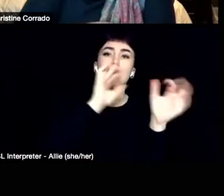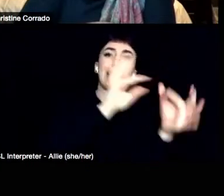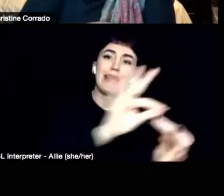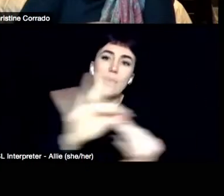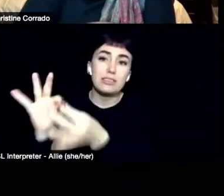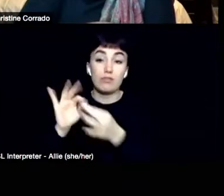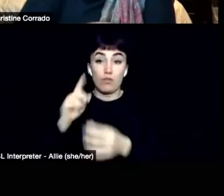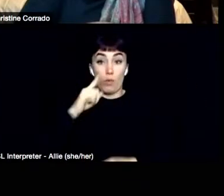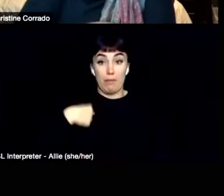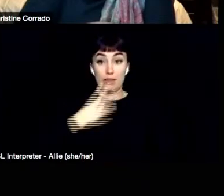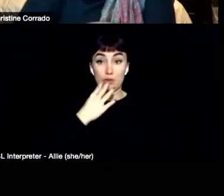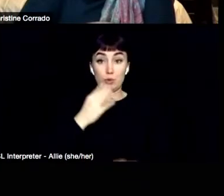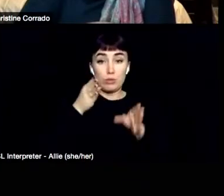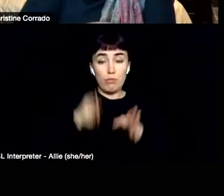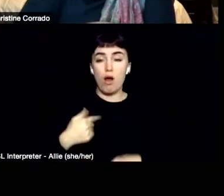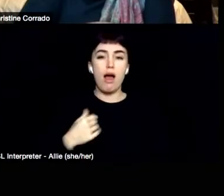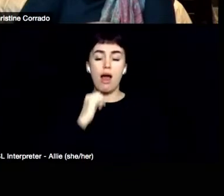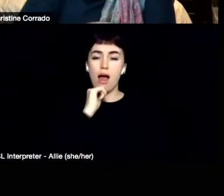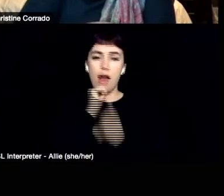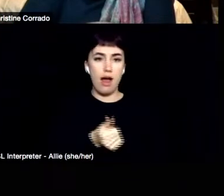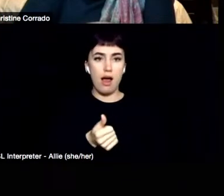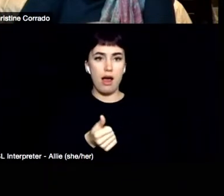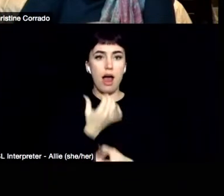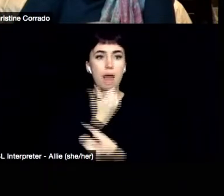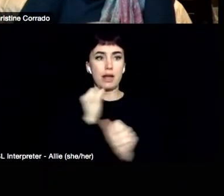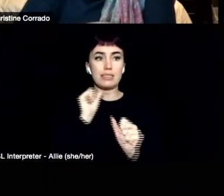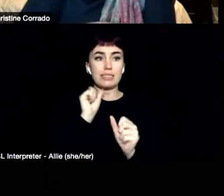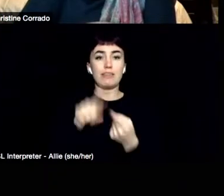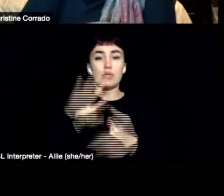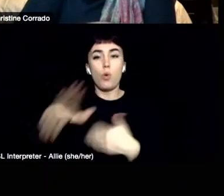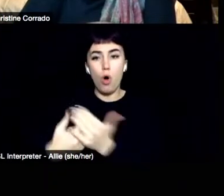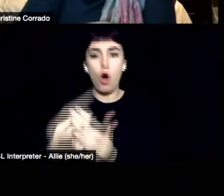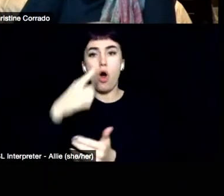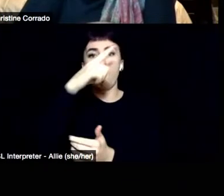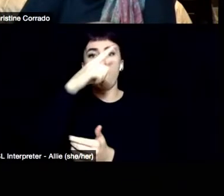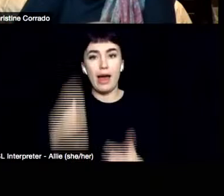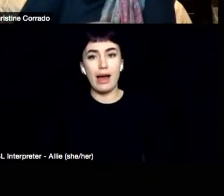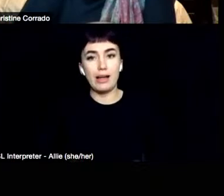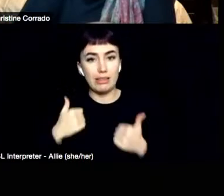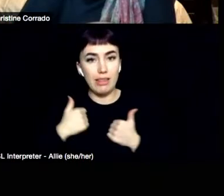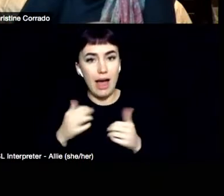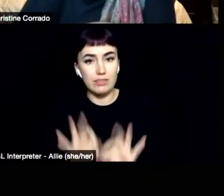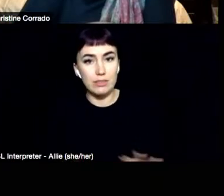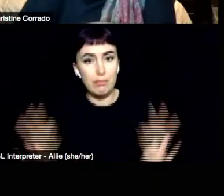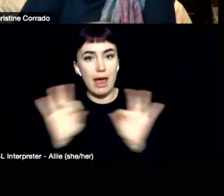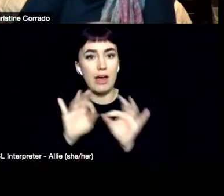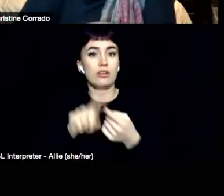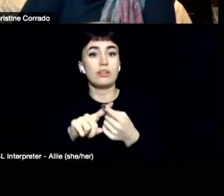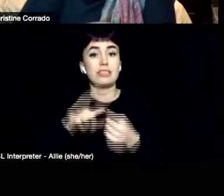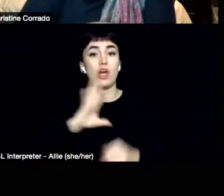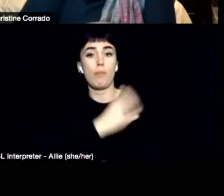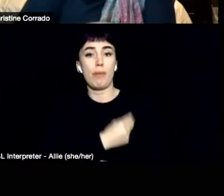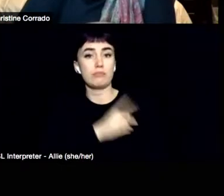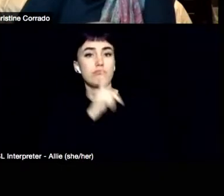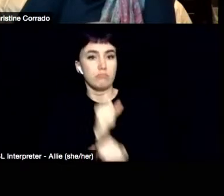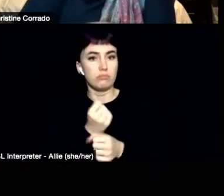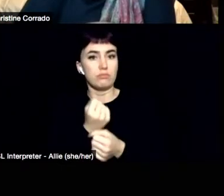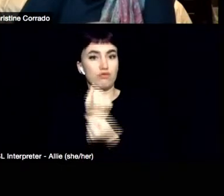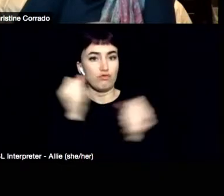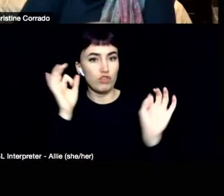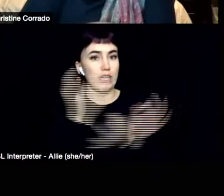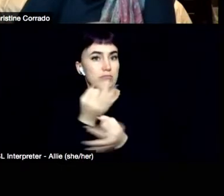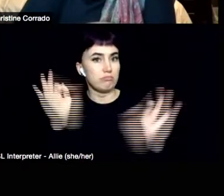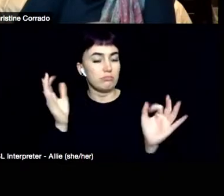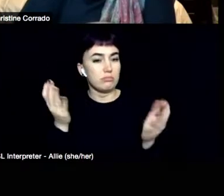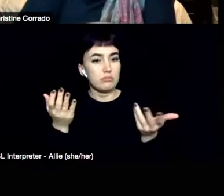person, I won't be safe until all Black lives matter and until Palestine is truly free.